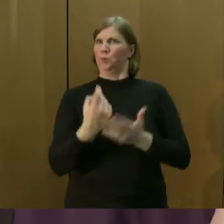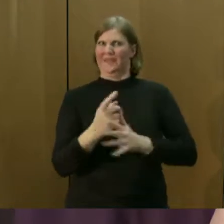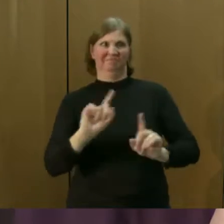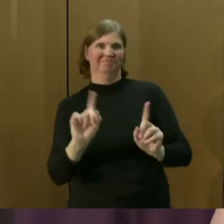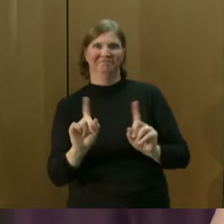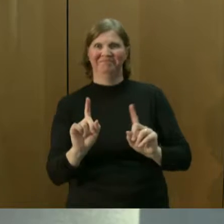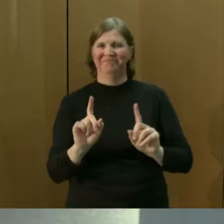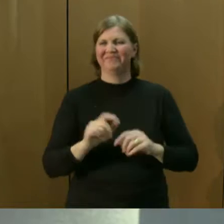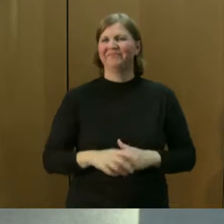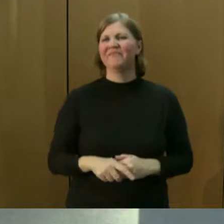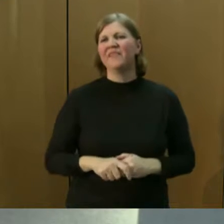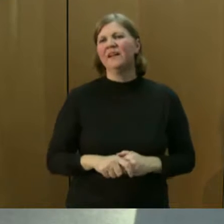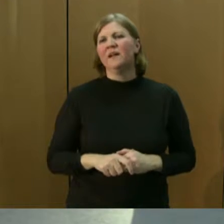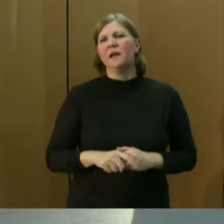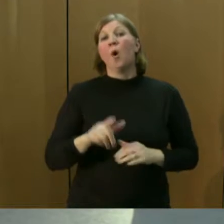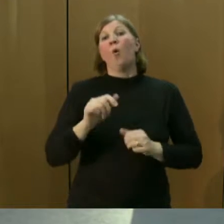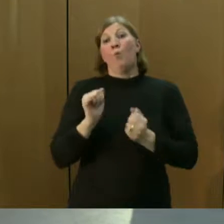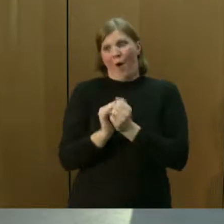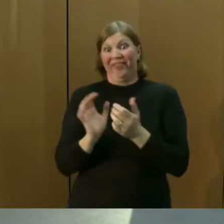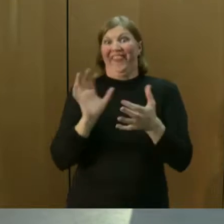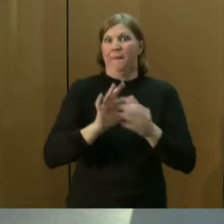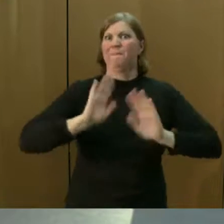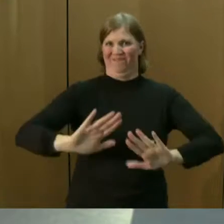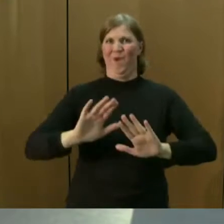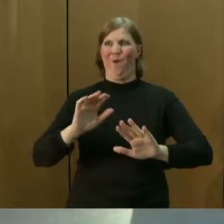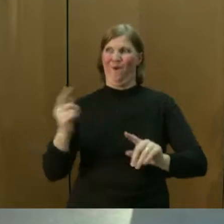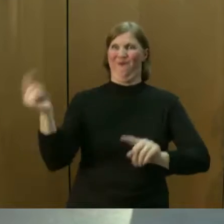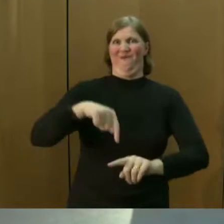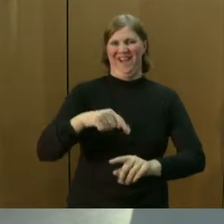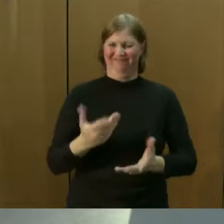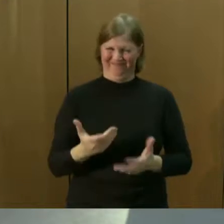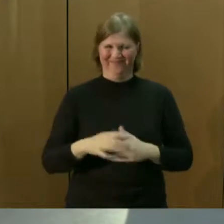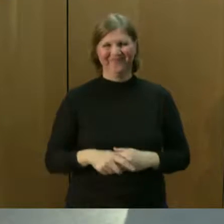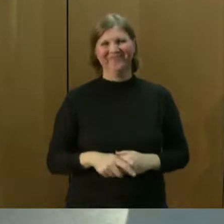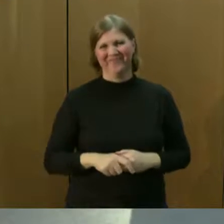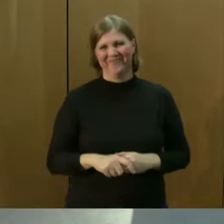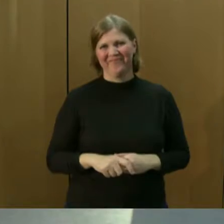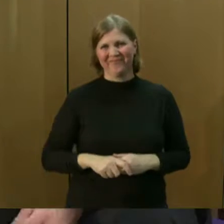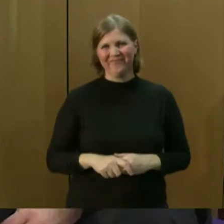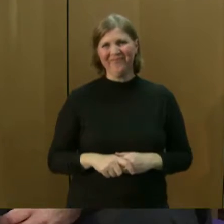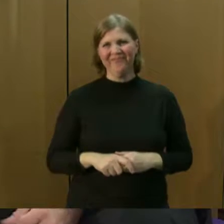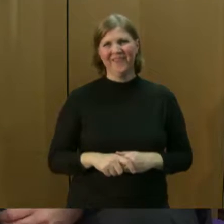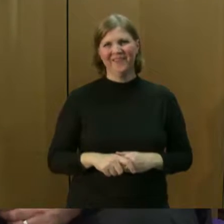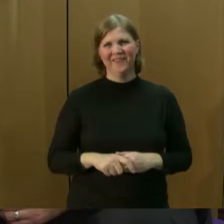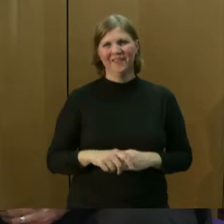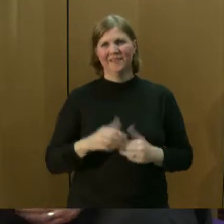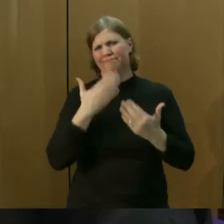here. Thank you very much. So yes, that's in brief. That's how you do it. So you can tune out now if you want.